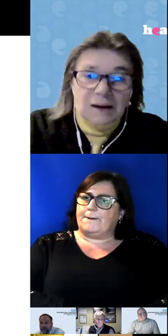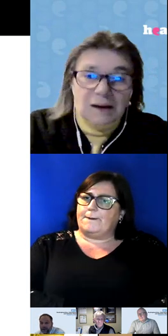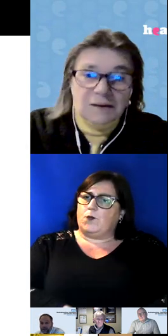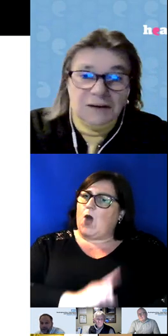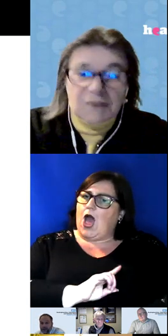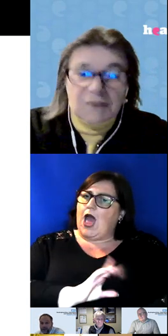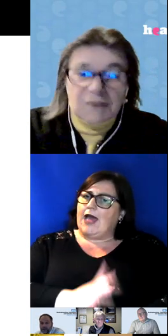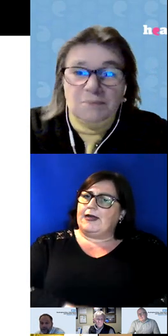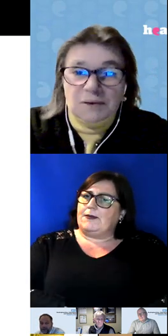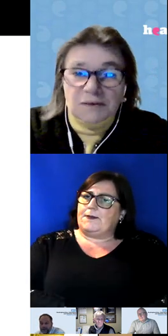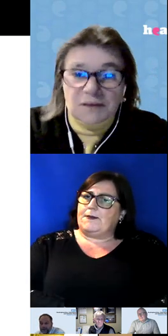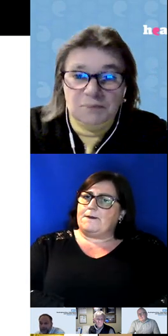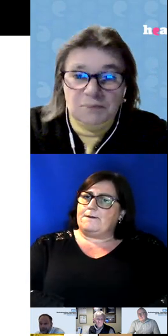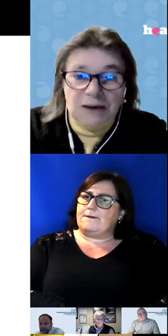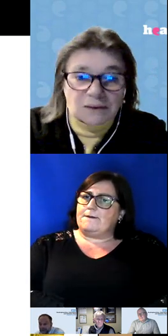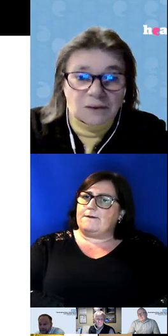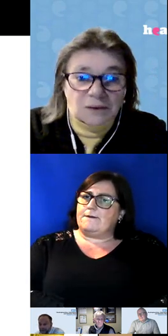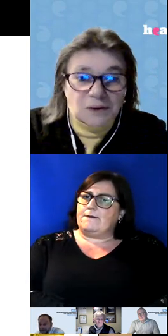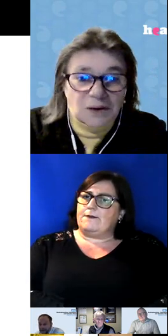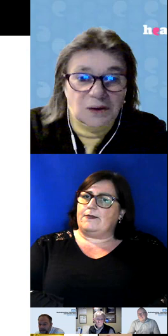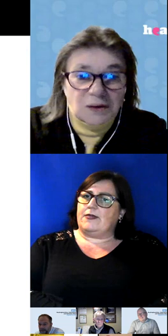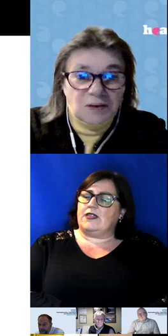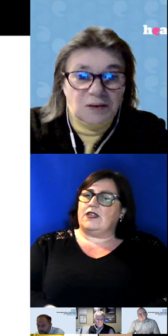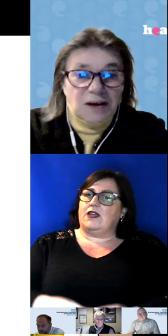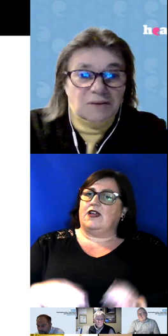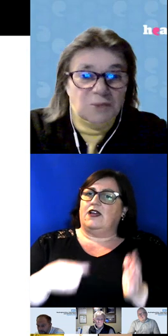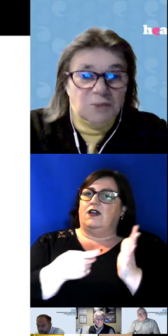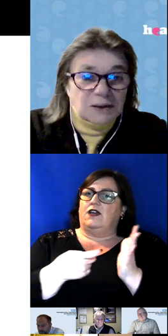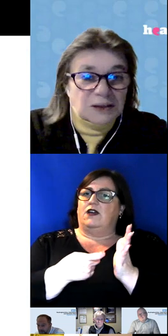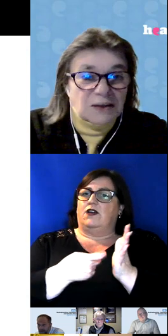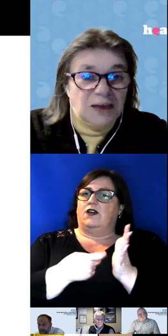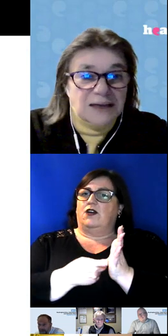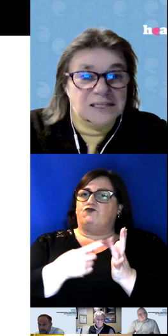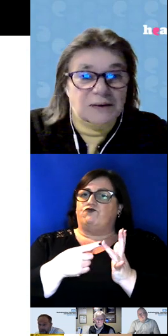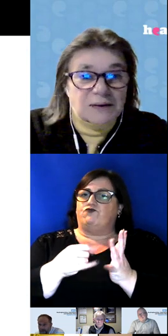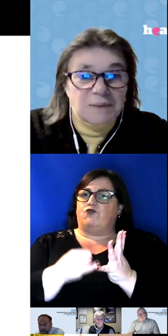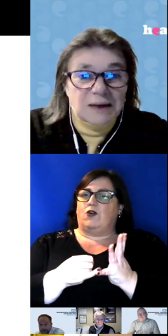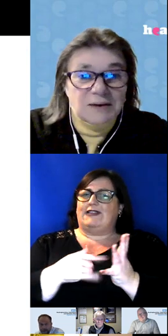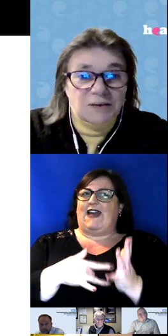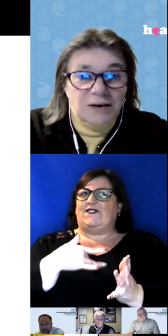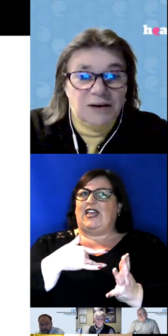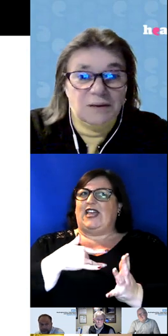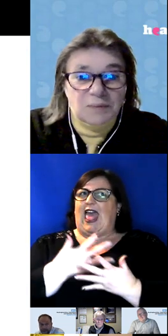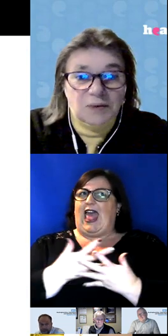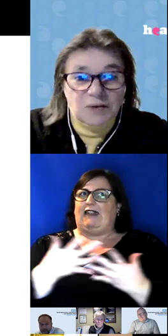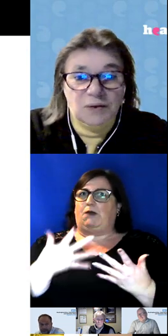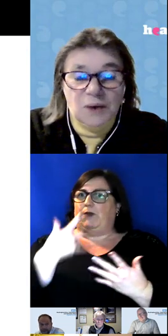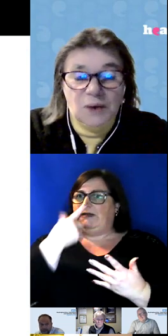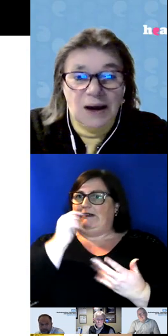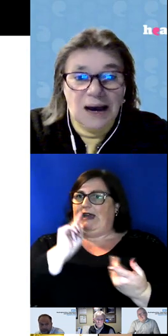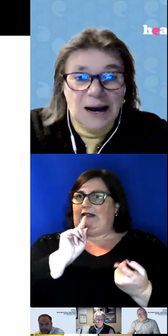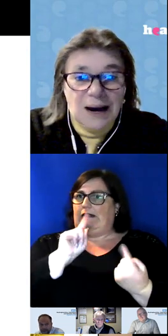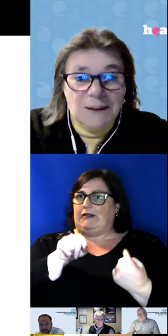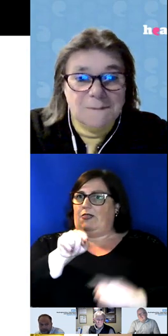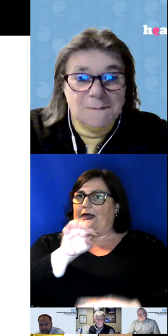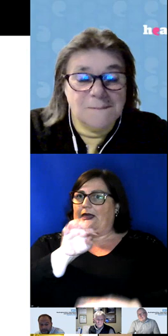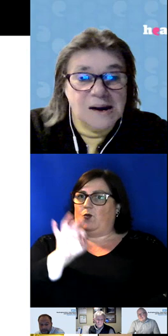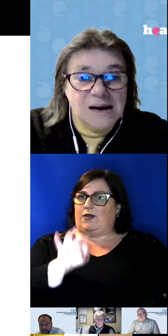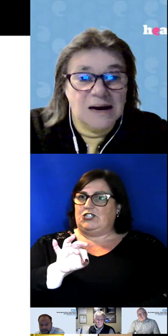Well, I feel every member of this panel could take a response to that. So I'm going to throw it open to